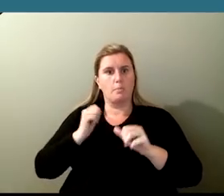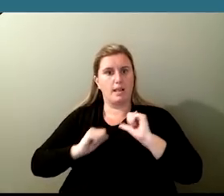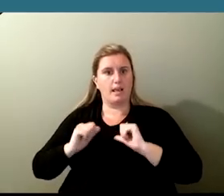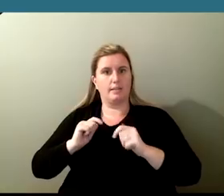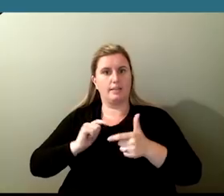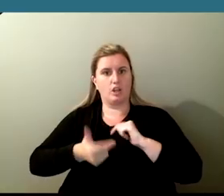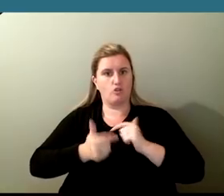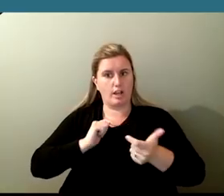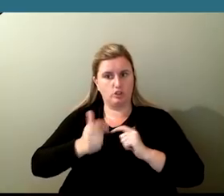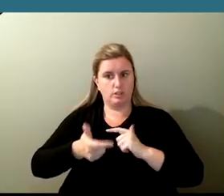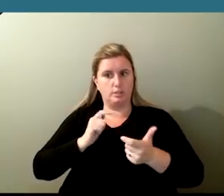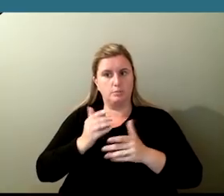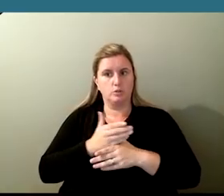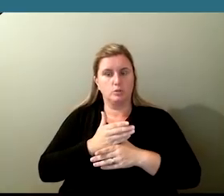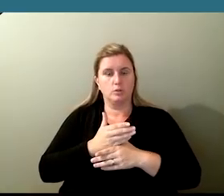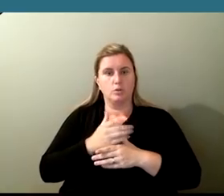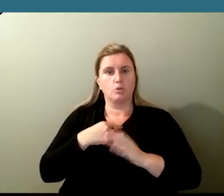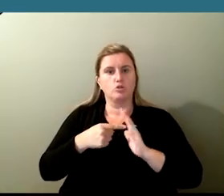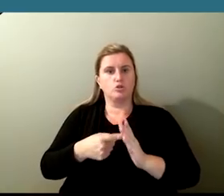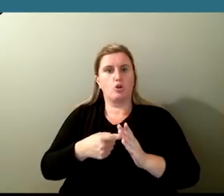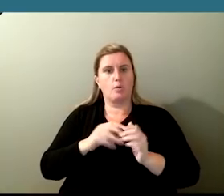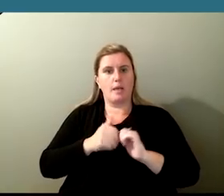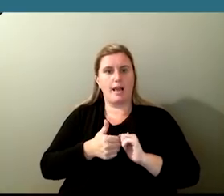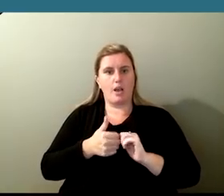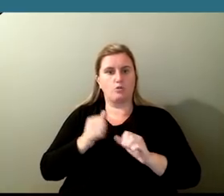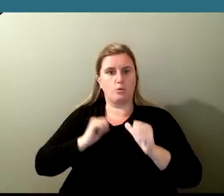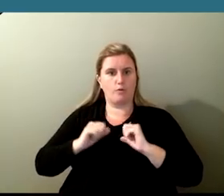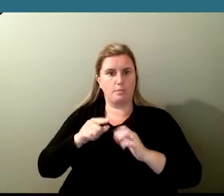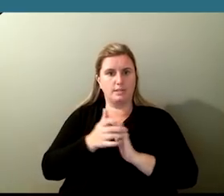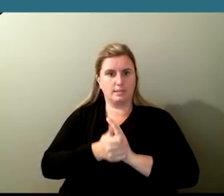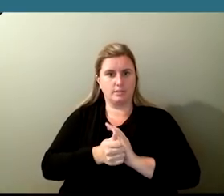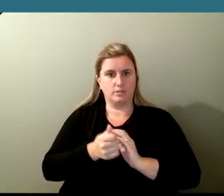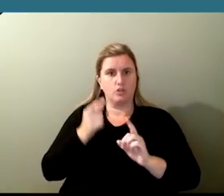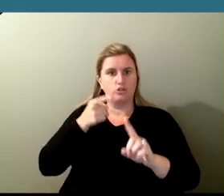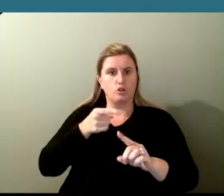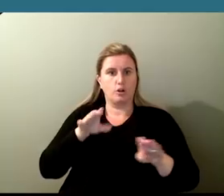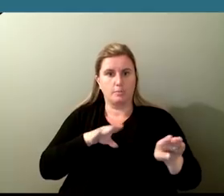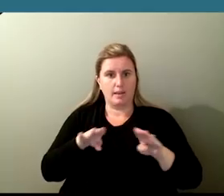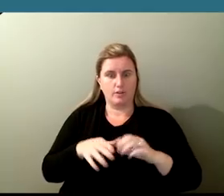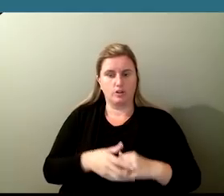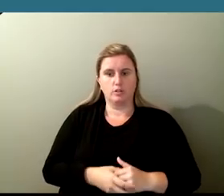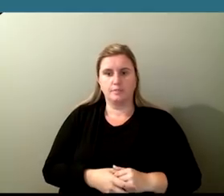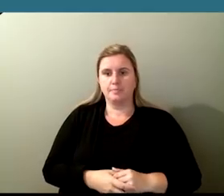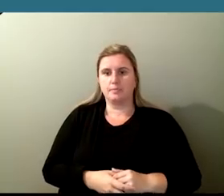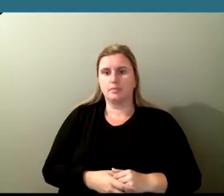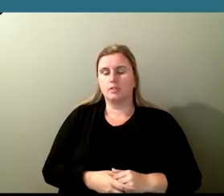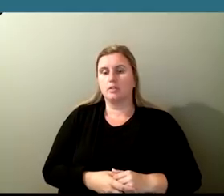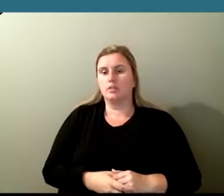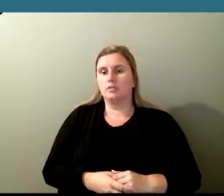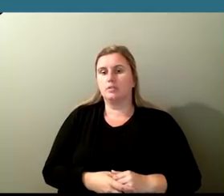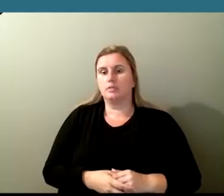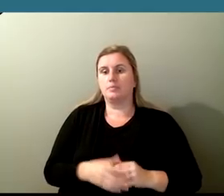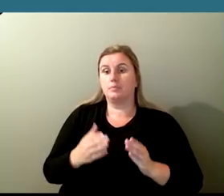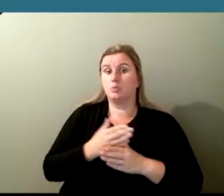interaction. We're showing them how to perform the skill, the target behavior. Role plays interaction between teacher